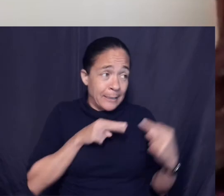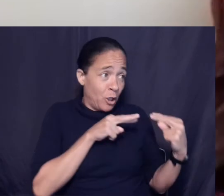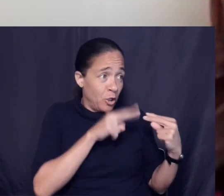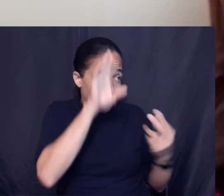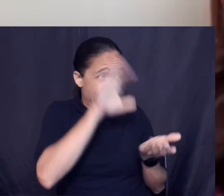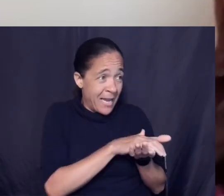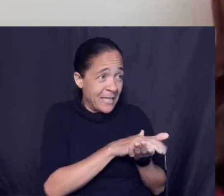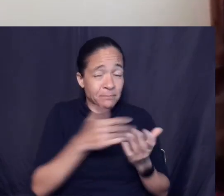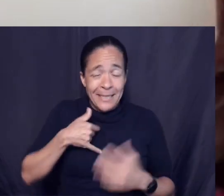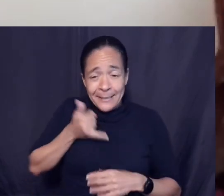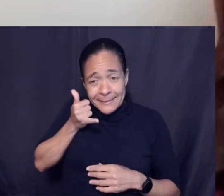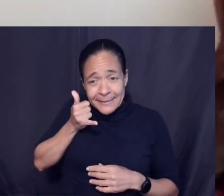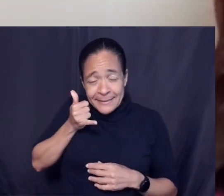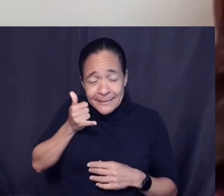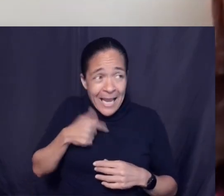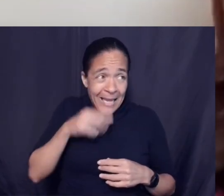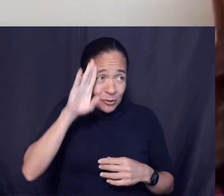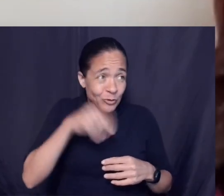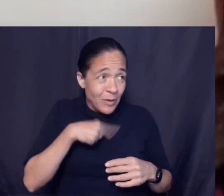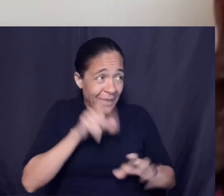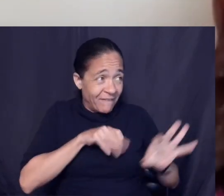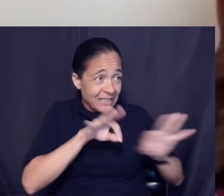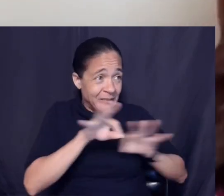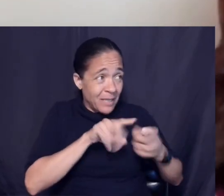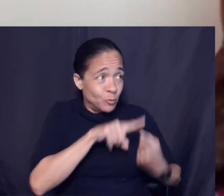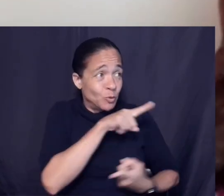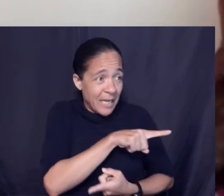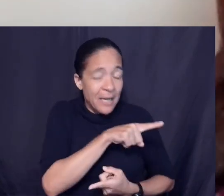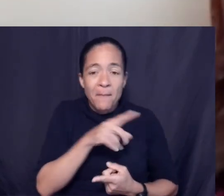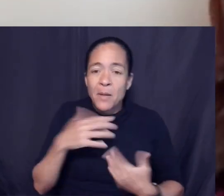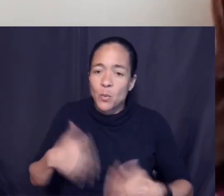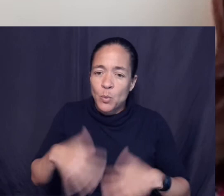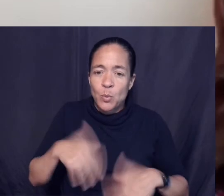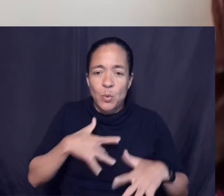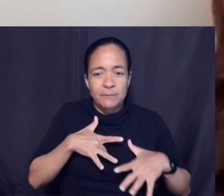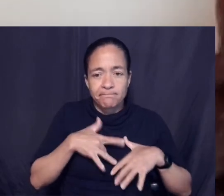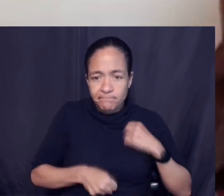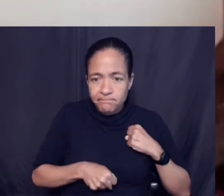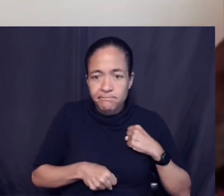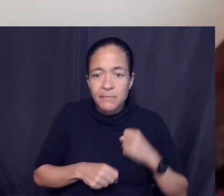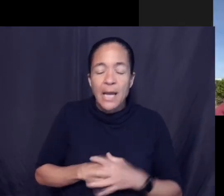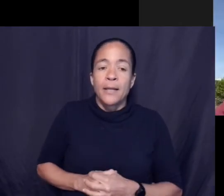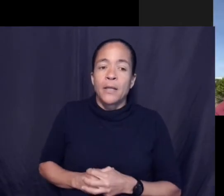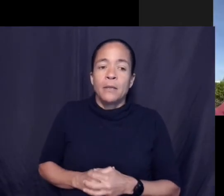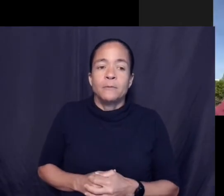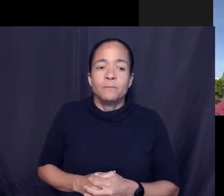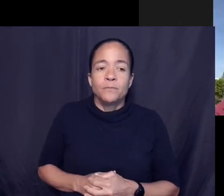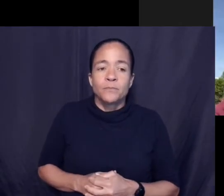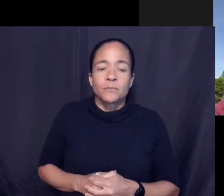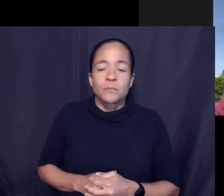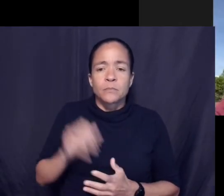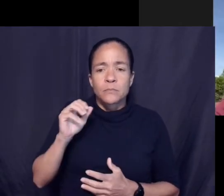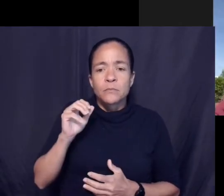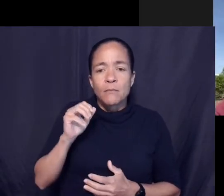knowing I was going to have to explain it, was very, very traumatic. So I'm